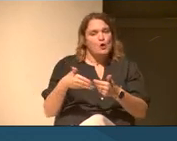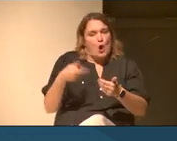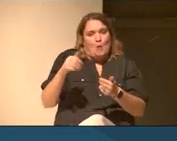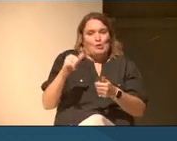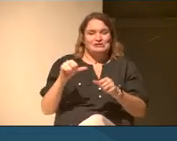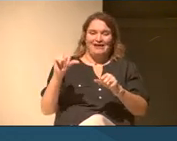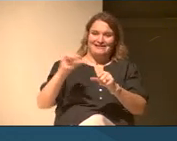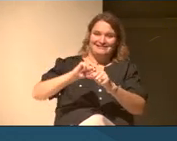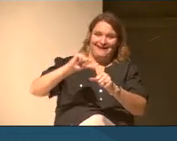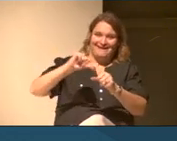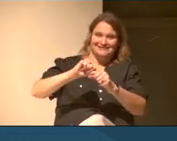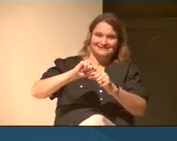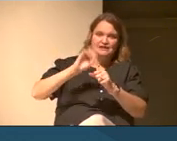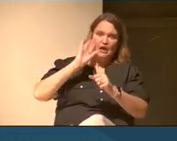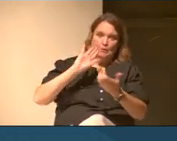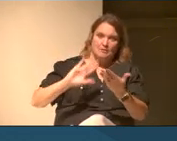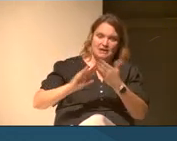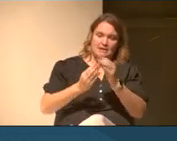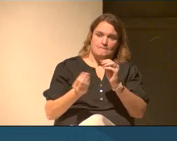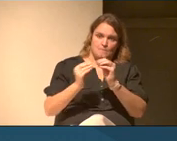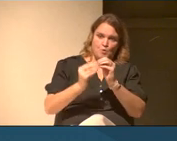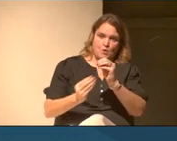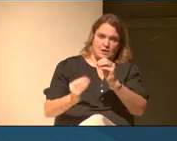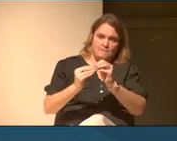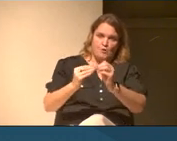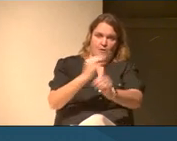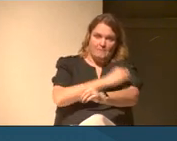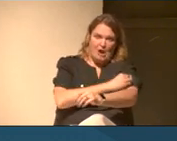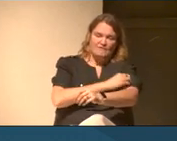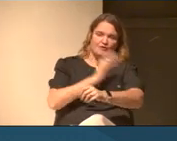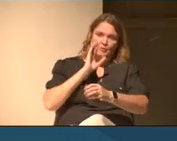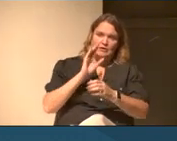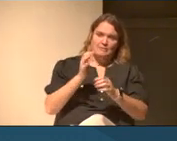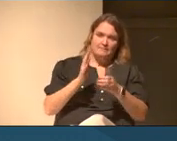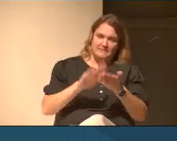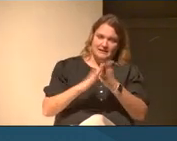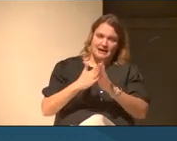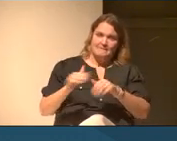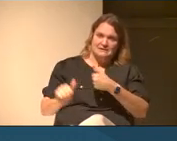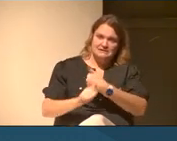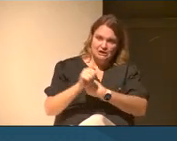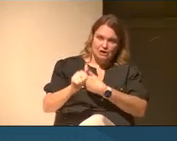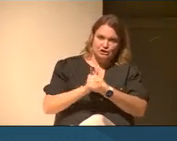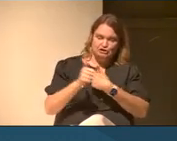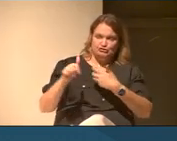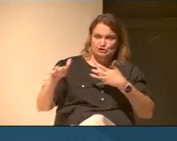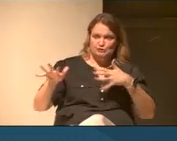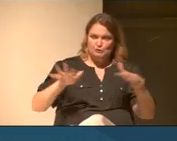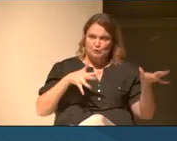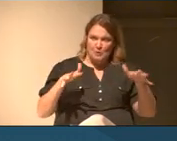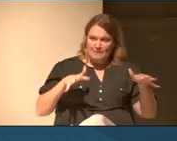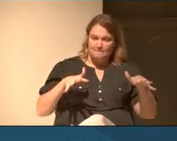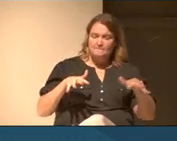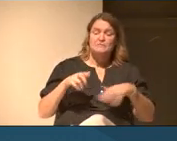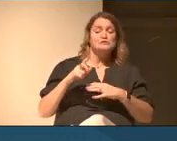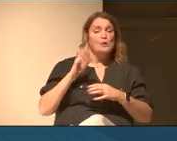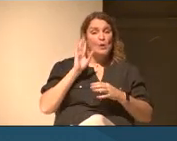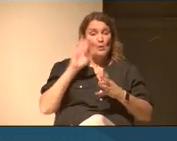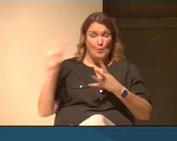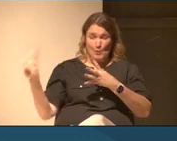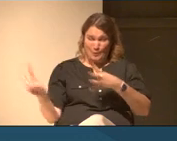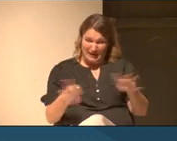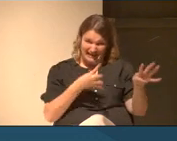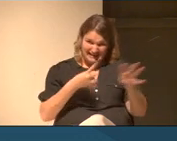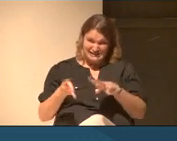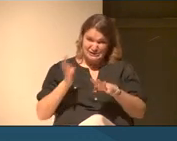can grow into really mega storms. And these winds, of course, are incredibly damaging, but even almost worse than the high winds, the